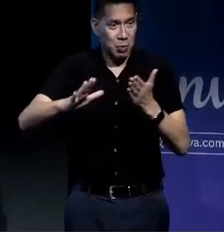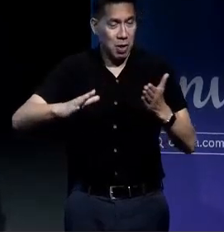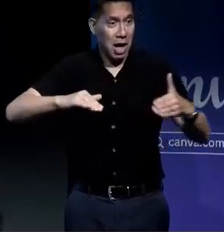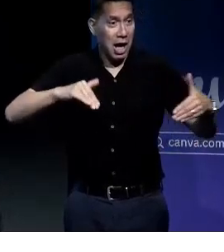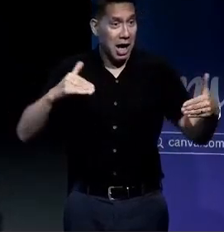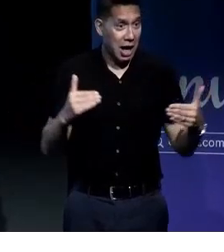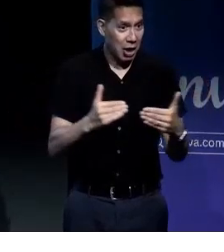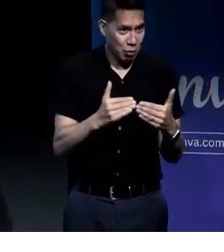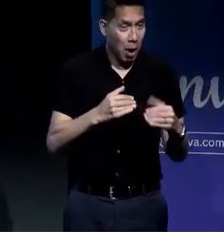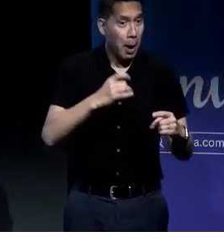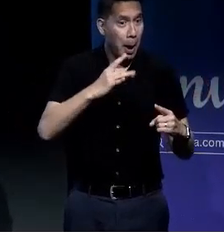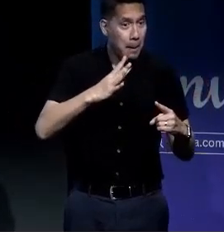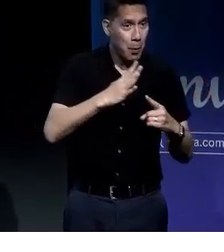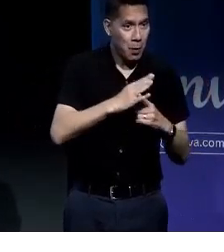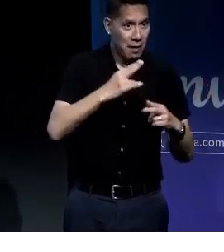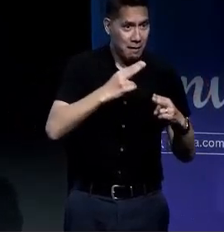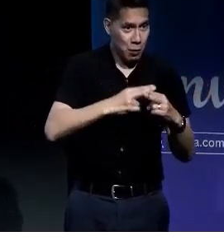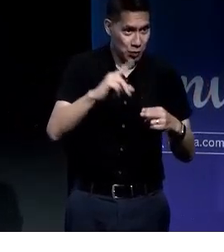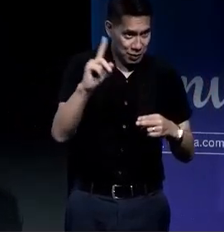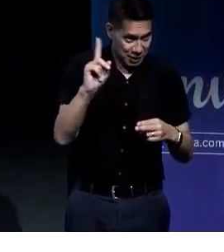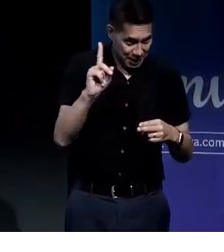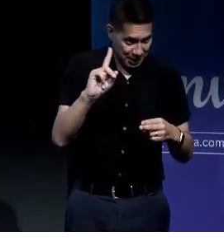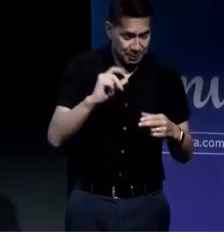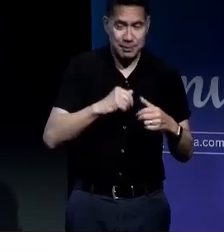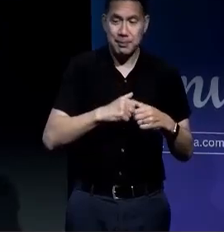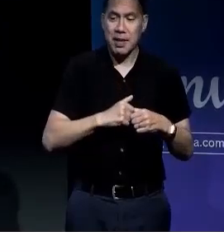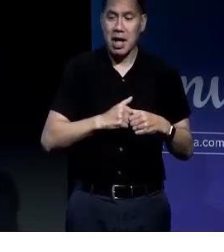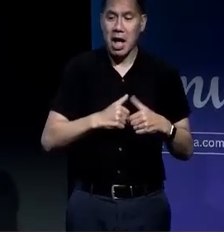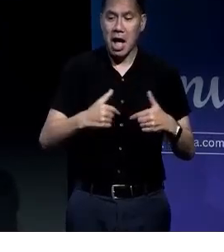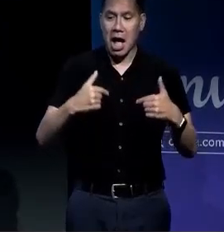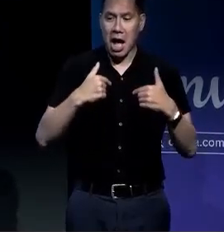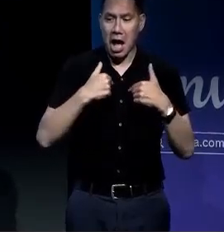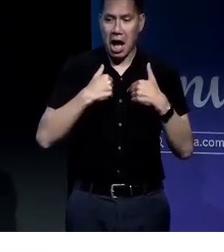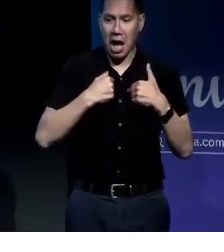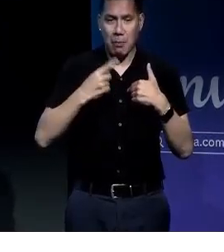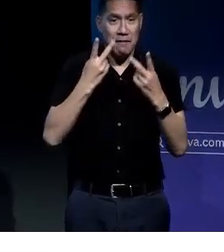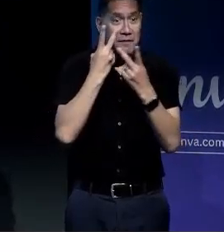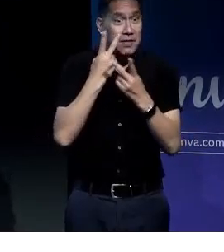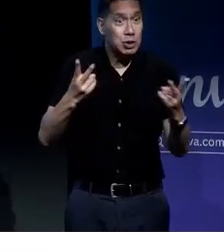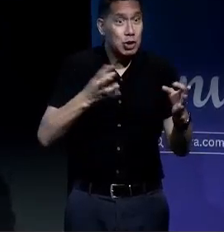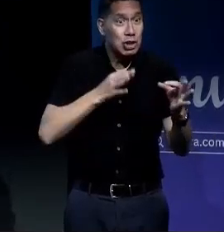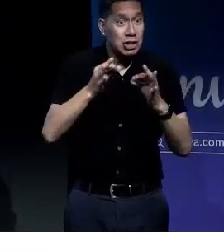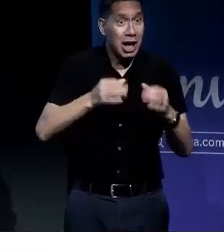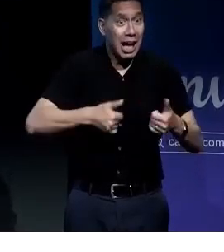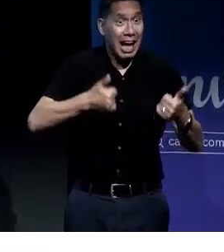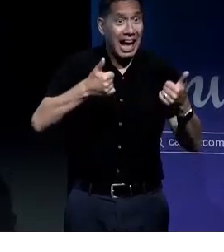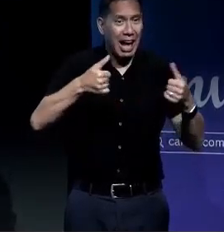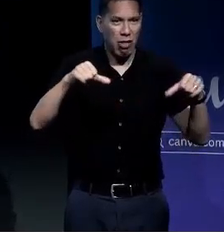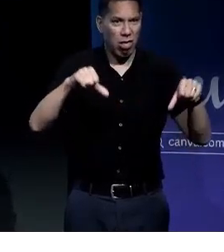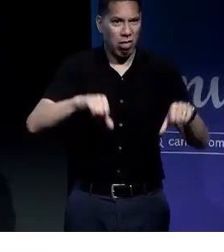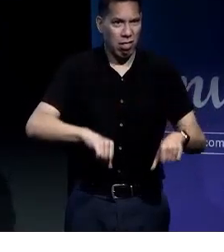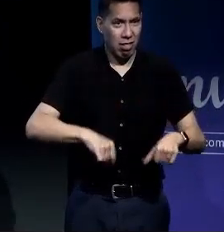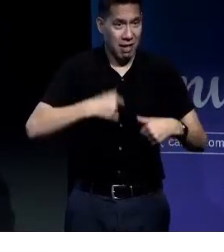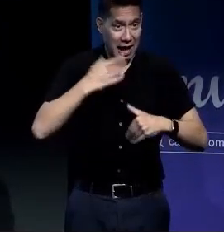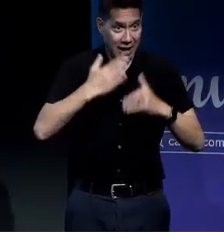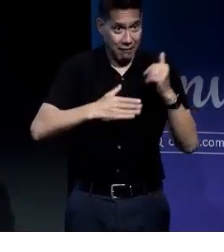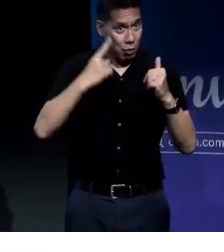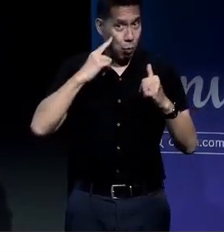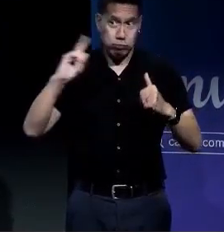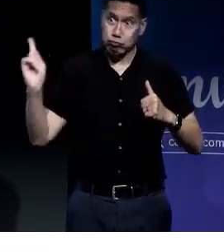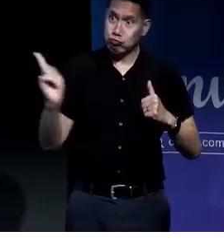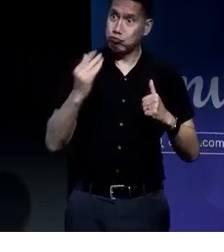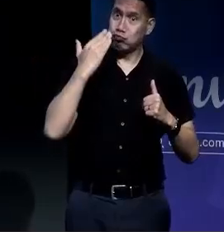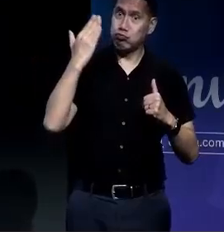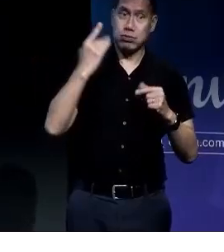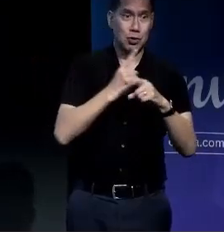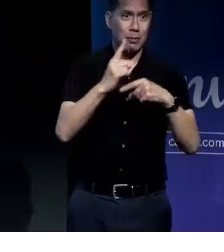that is super important for today is that I am not very good at visual design, and I never thought that I would ever get on stage and do a talk